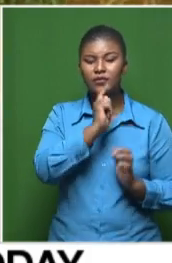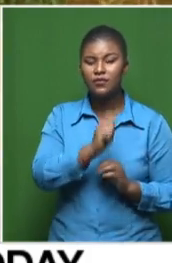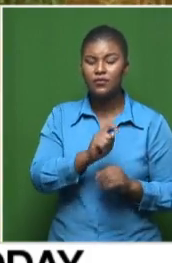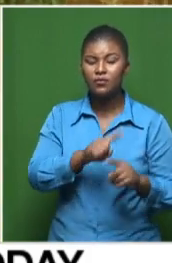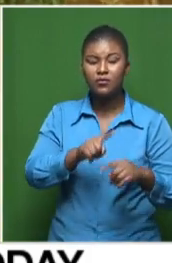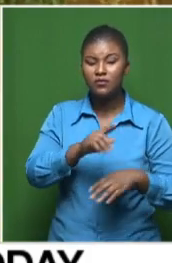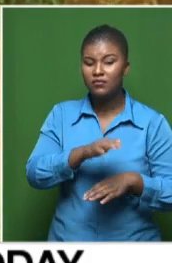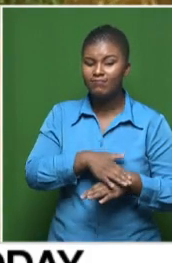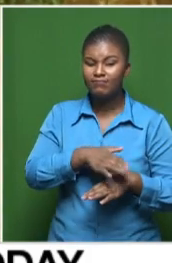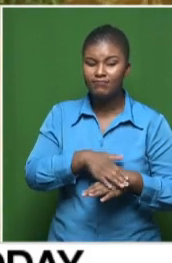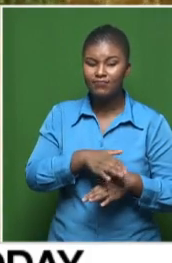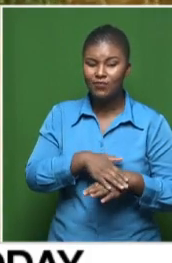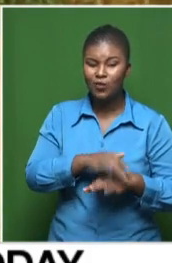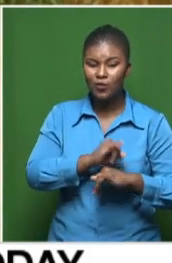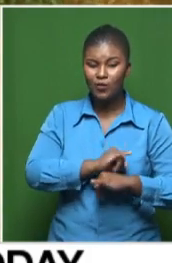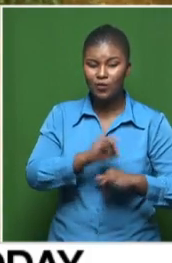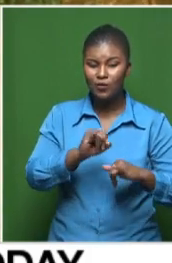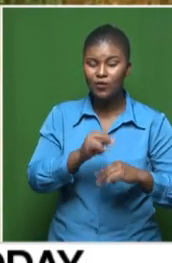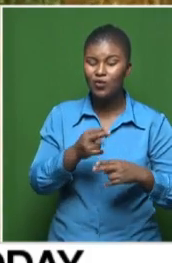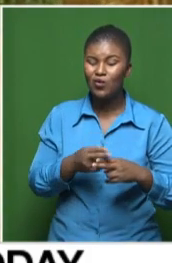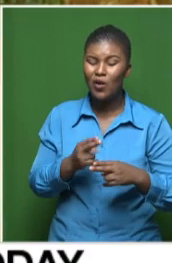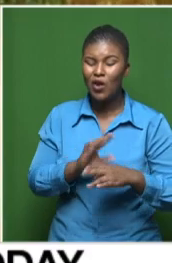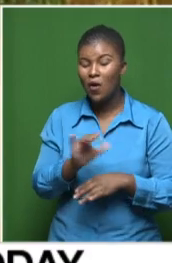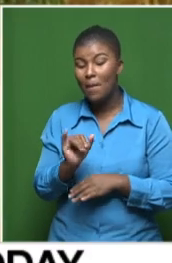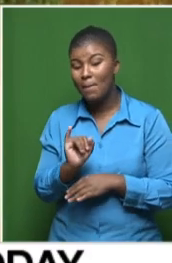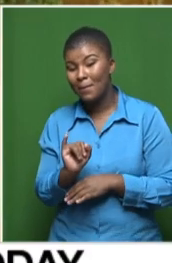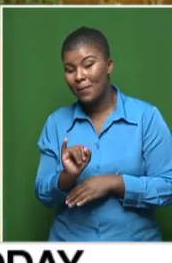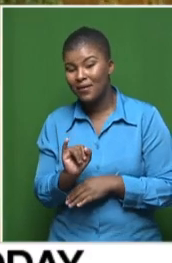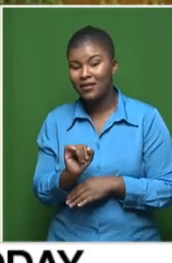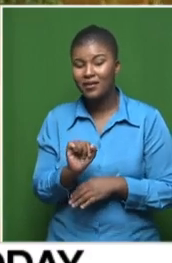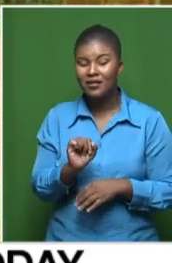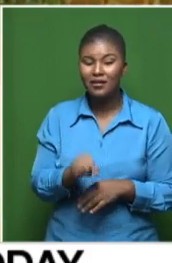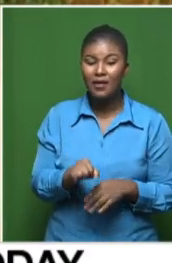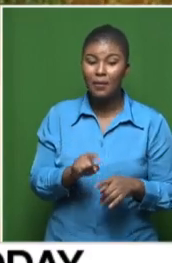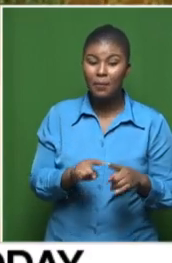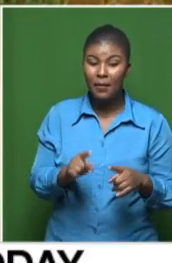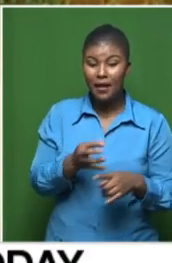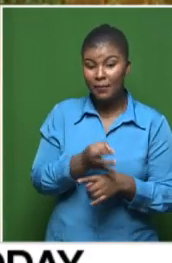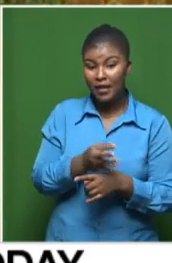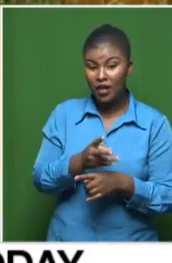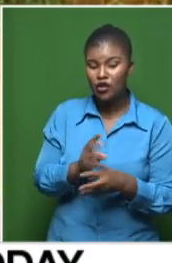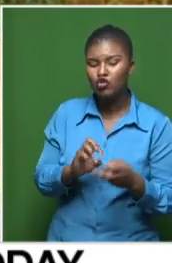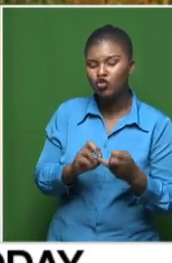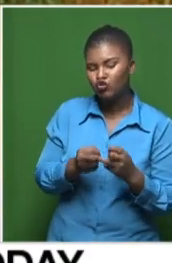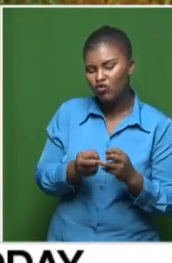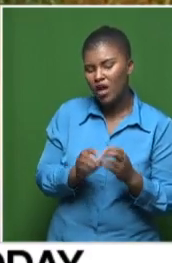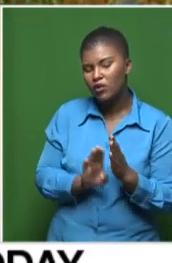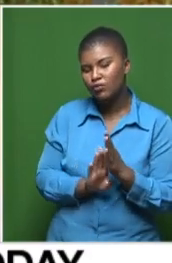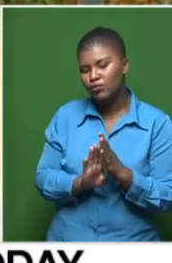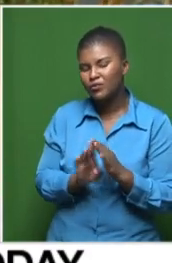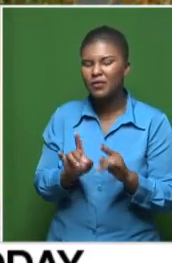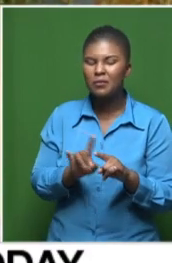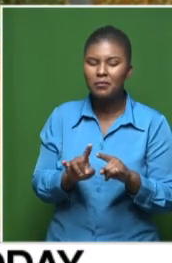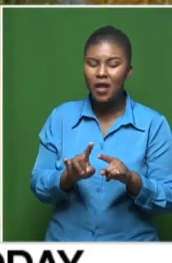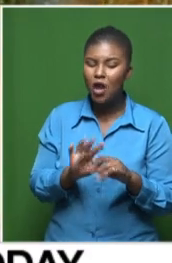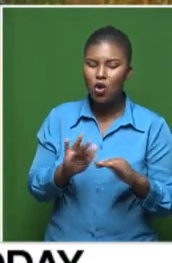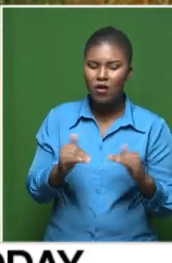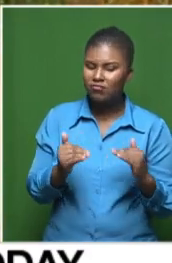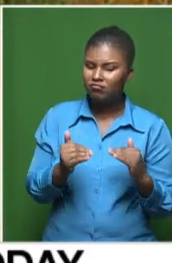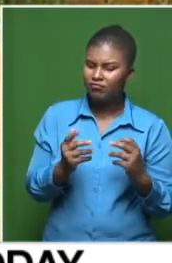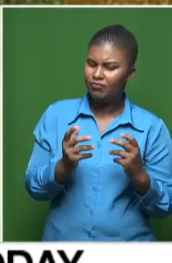that. Also, the toilets not bad, but you know, the parents tried to improve them, but they're still not up to